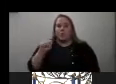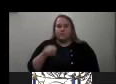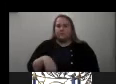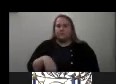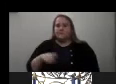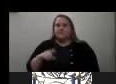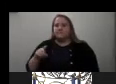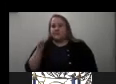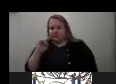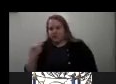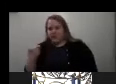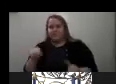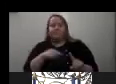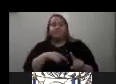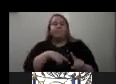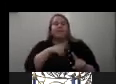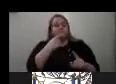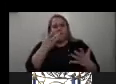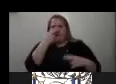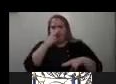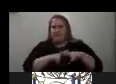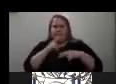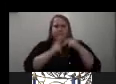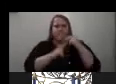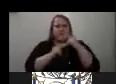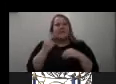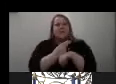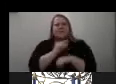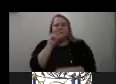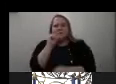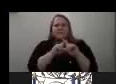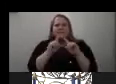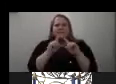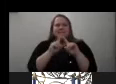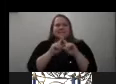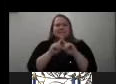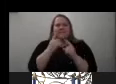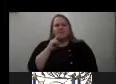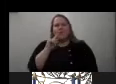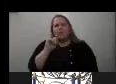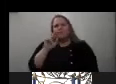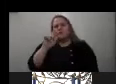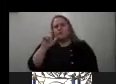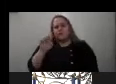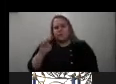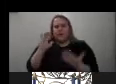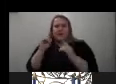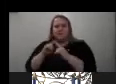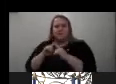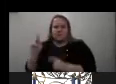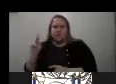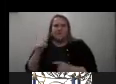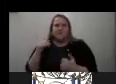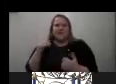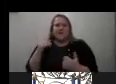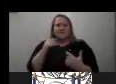Emeralds was a lot of fun to build. I used a little bit different colors in the tulle of the skirts than Karinska did. We have a little darker